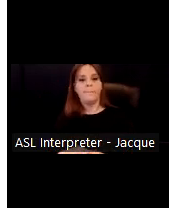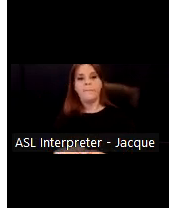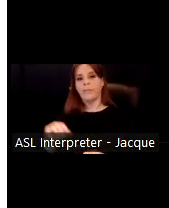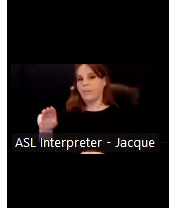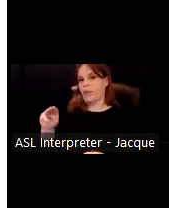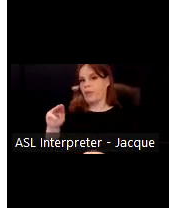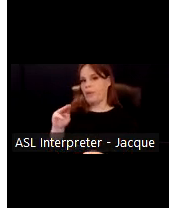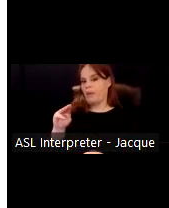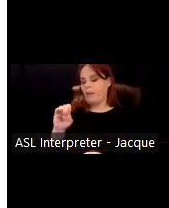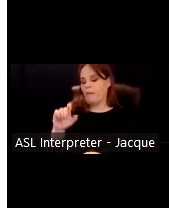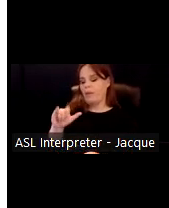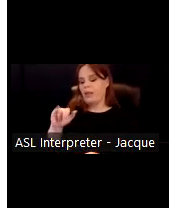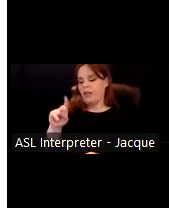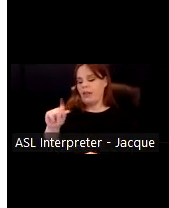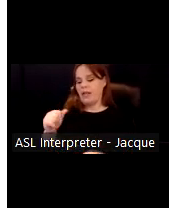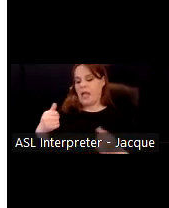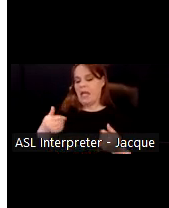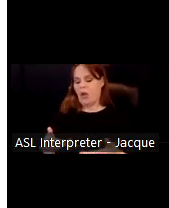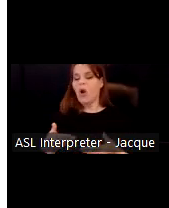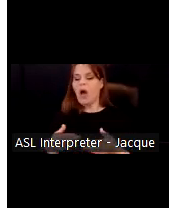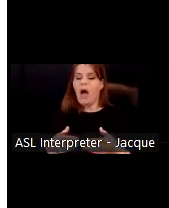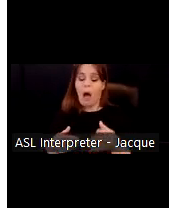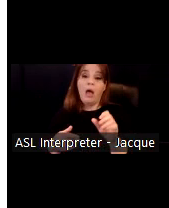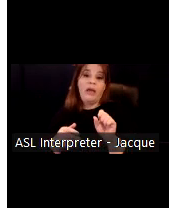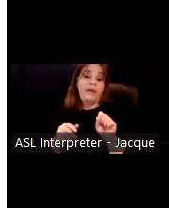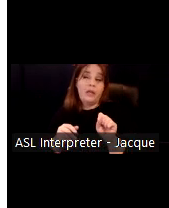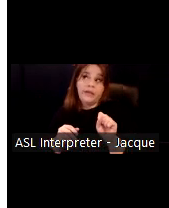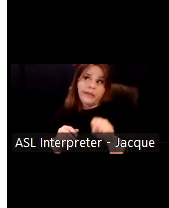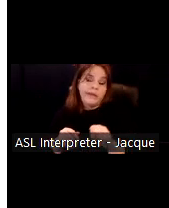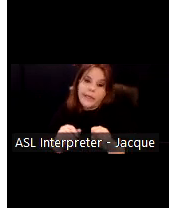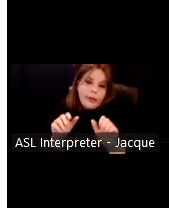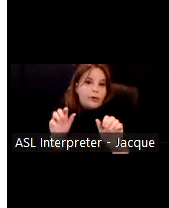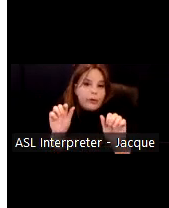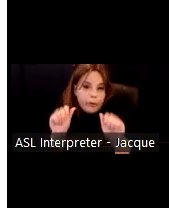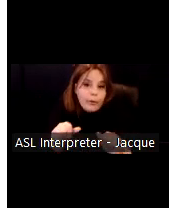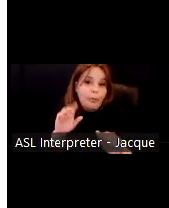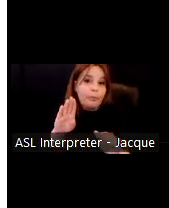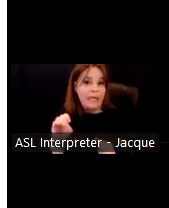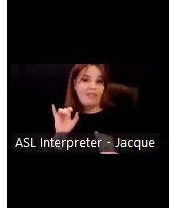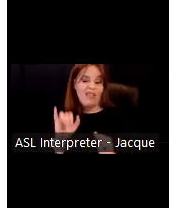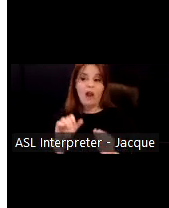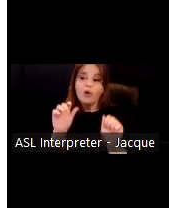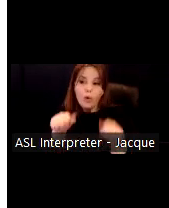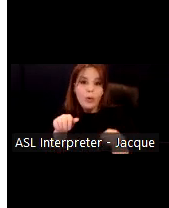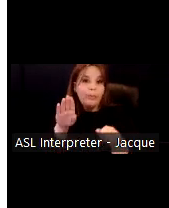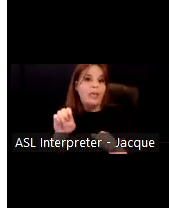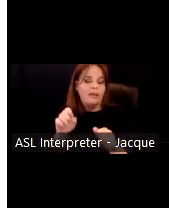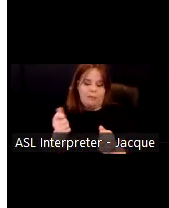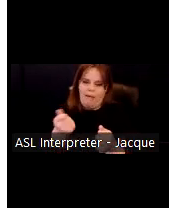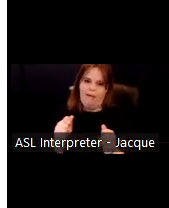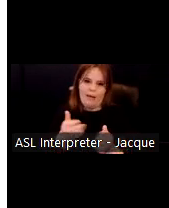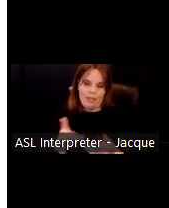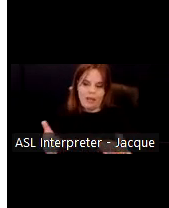Melinda here. Like This is that, yeah, it could be that, it could be anything. I think, yes, there are definitely